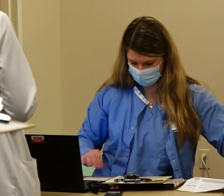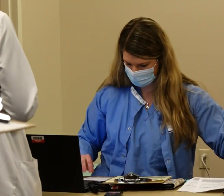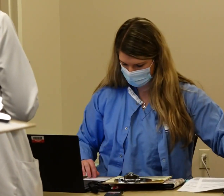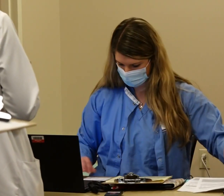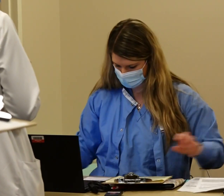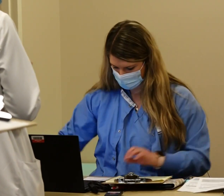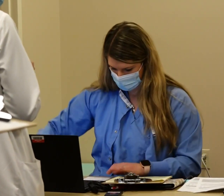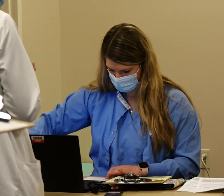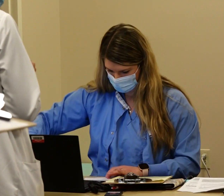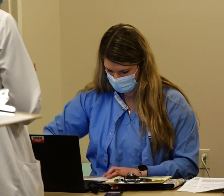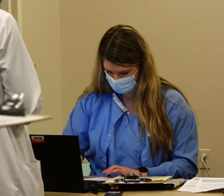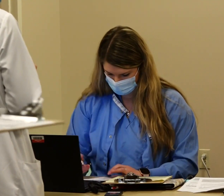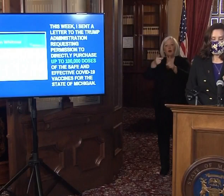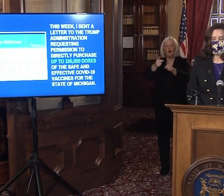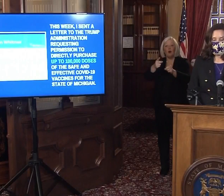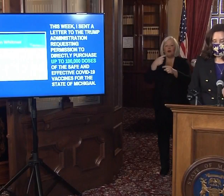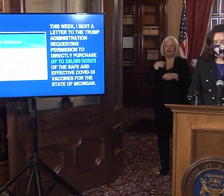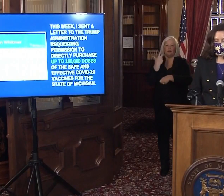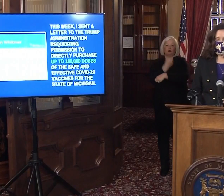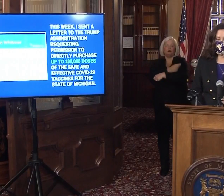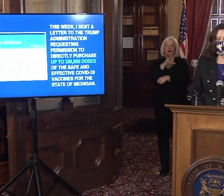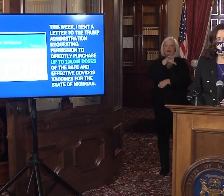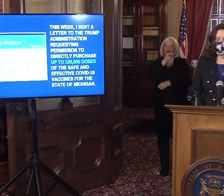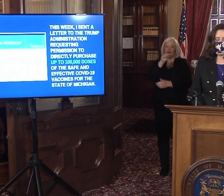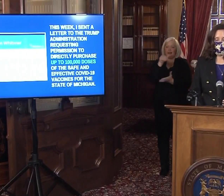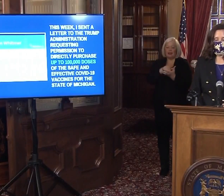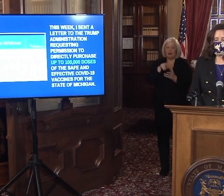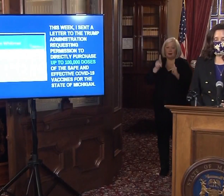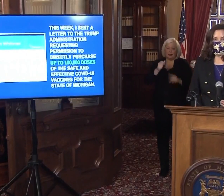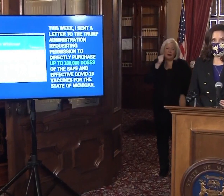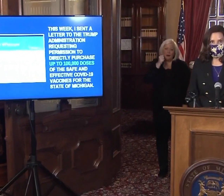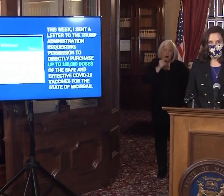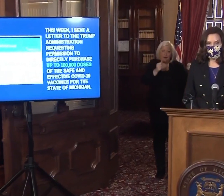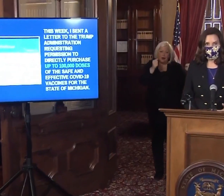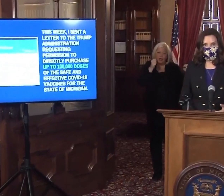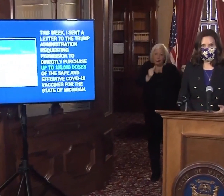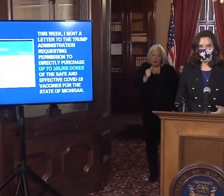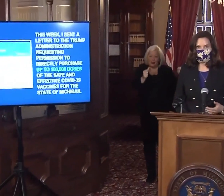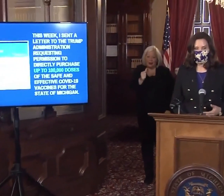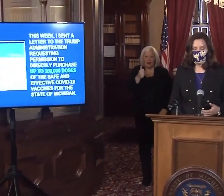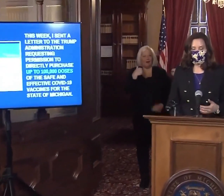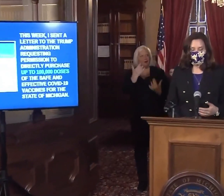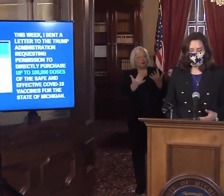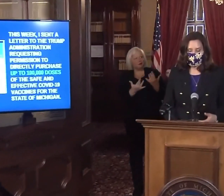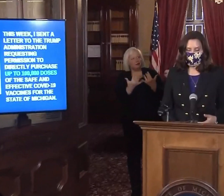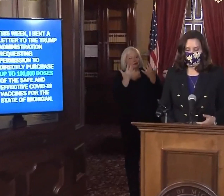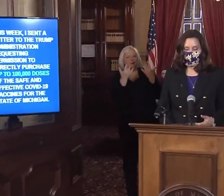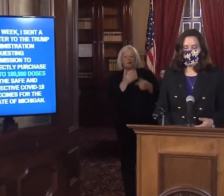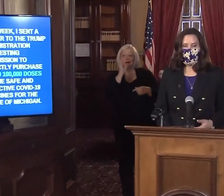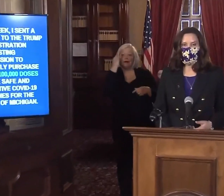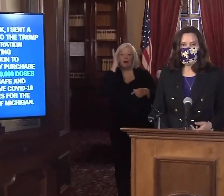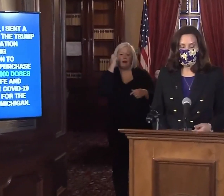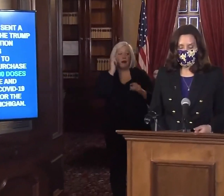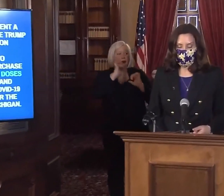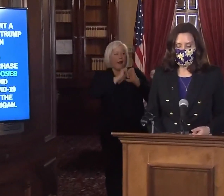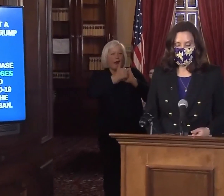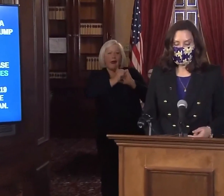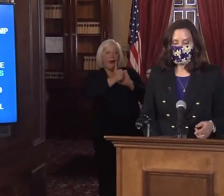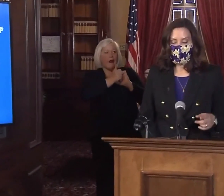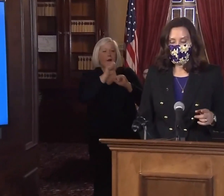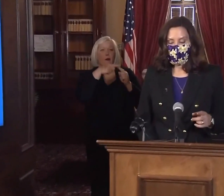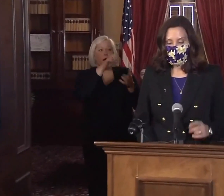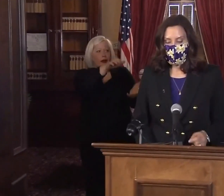have enough to meet the demand. We continue to wait for more details from the federal government as to the timing of